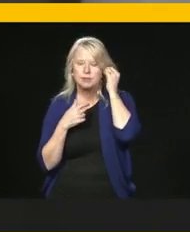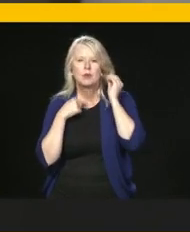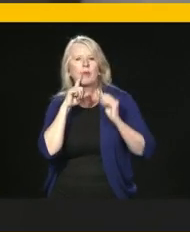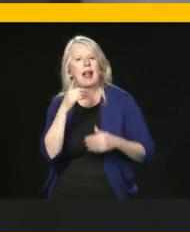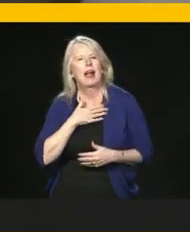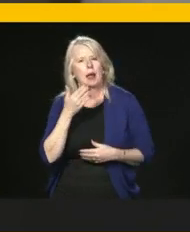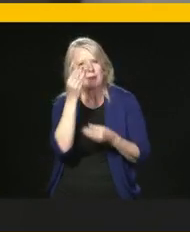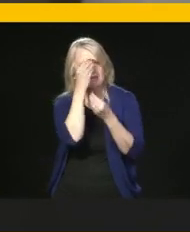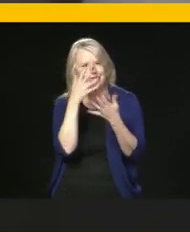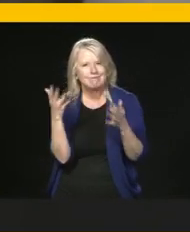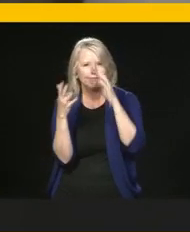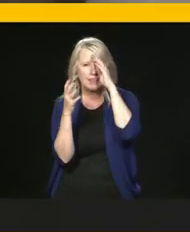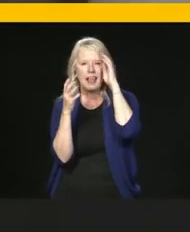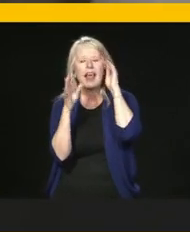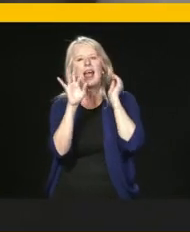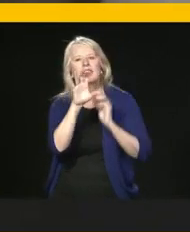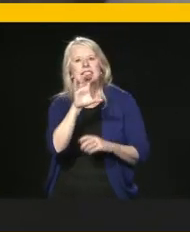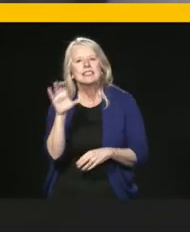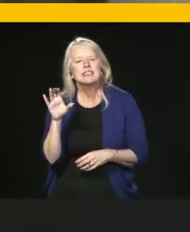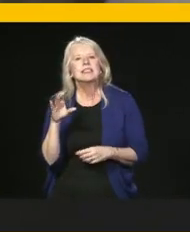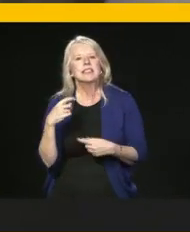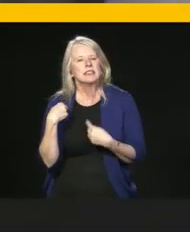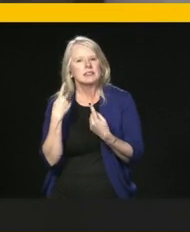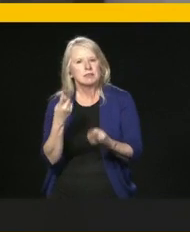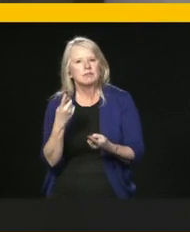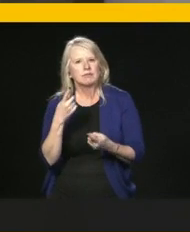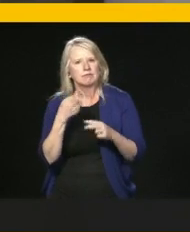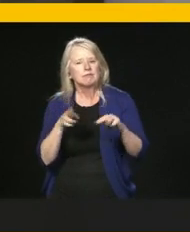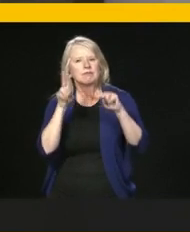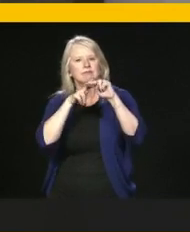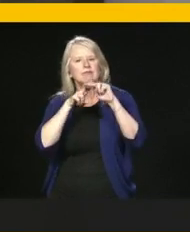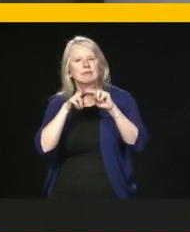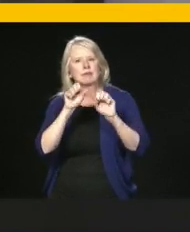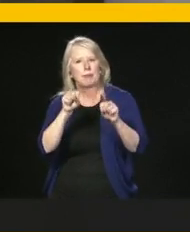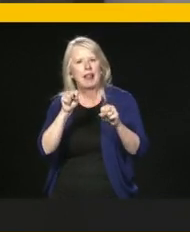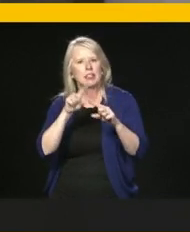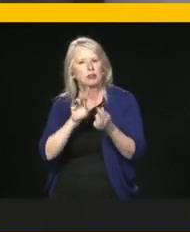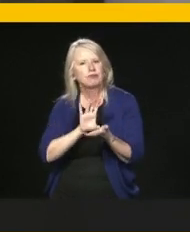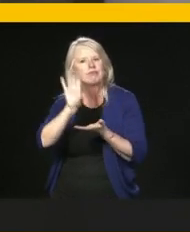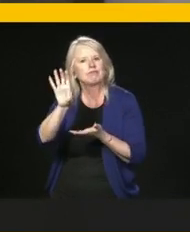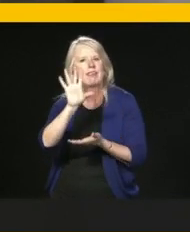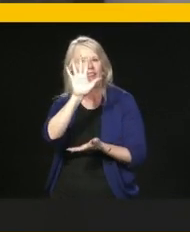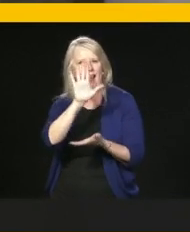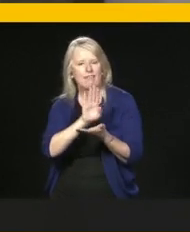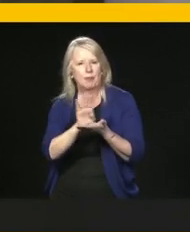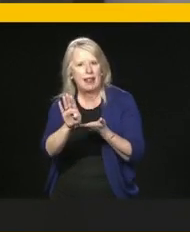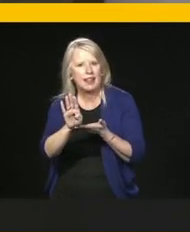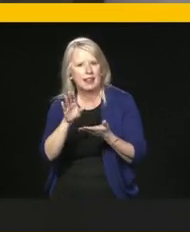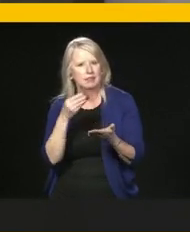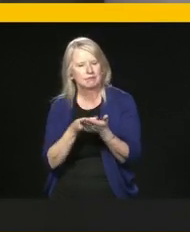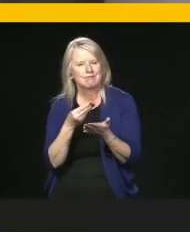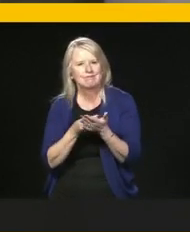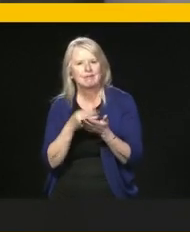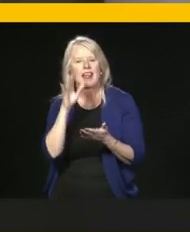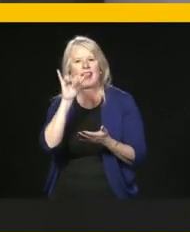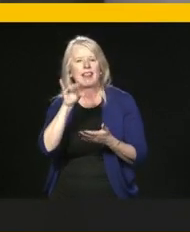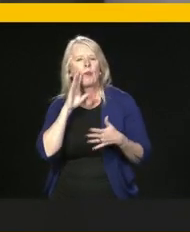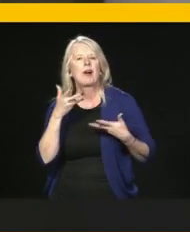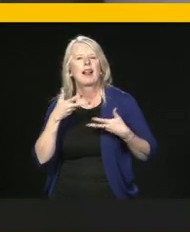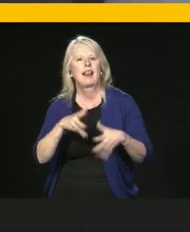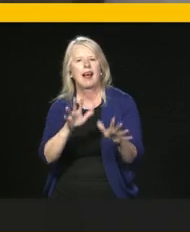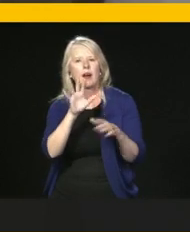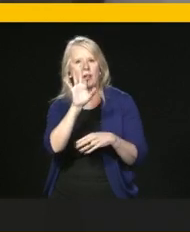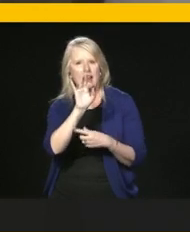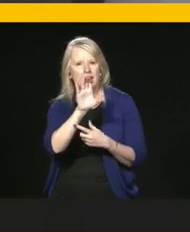will see its capacity increased by $5 billion. This injection will allow FCC to